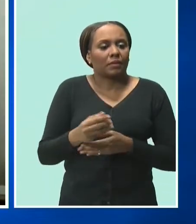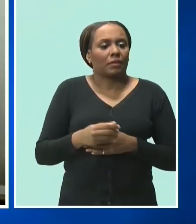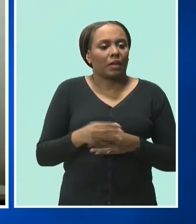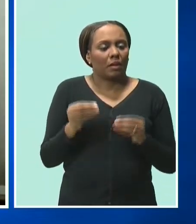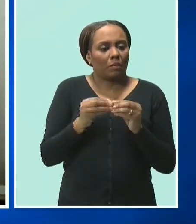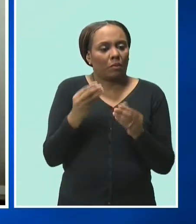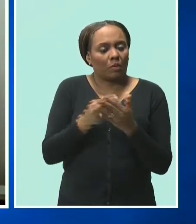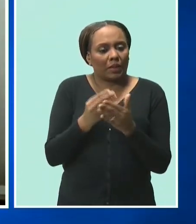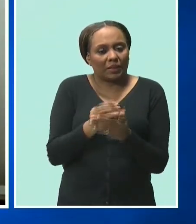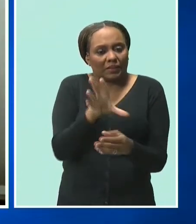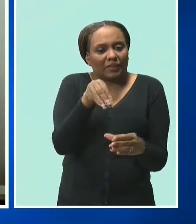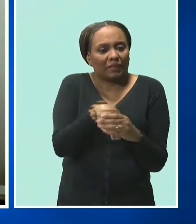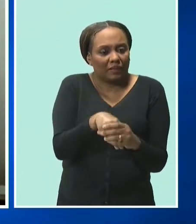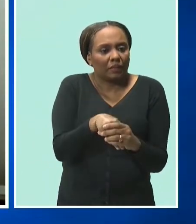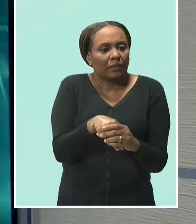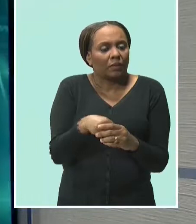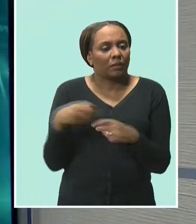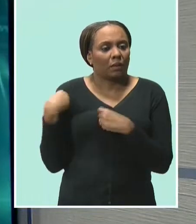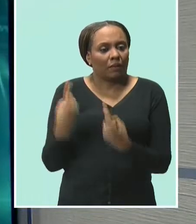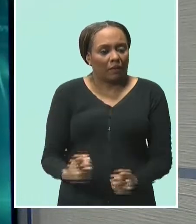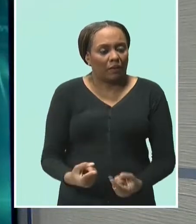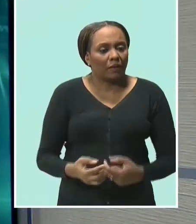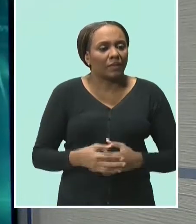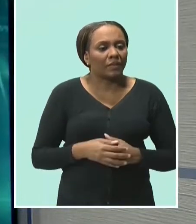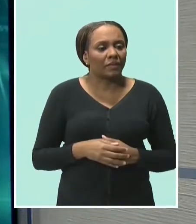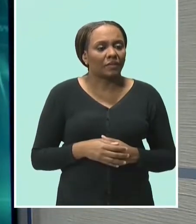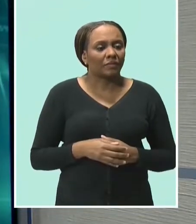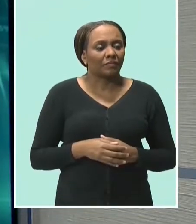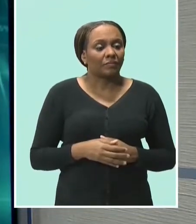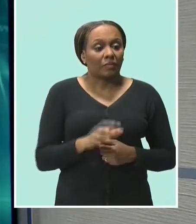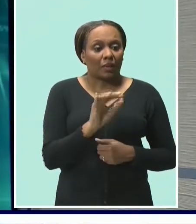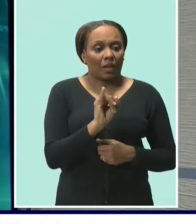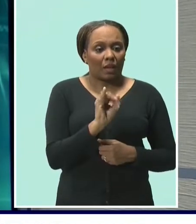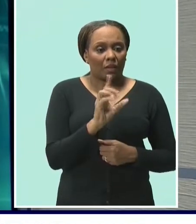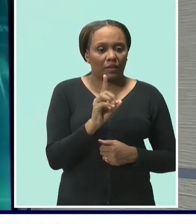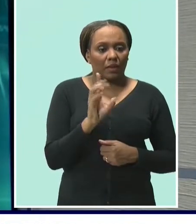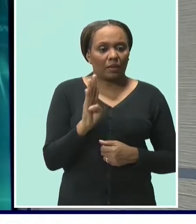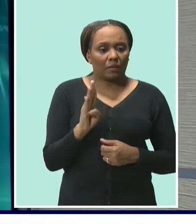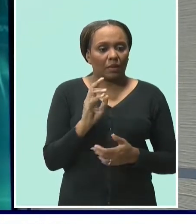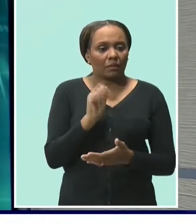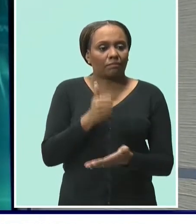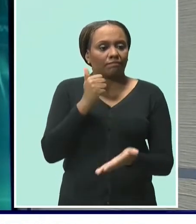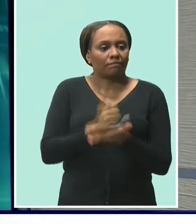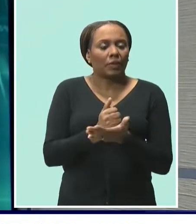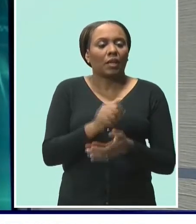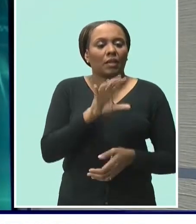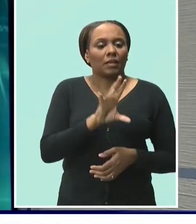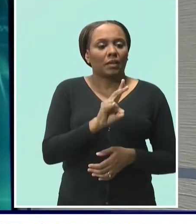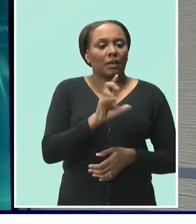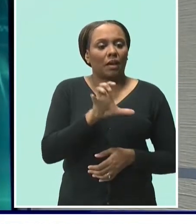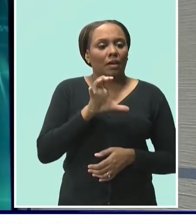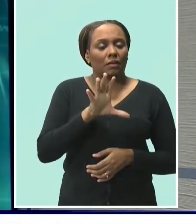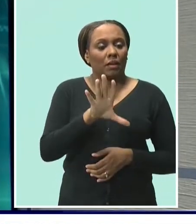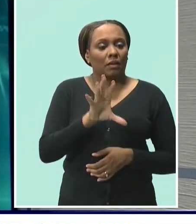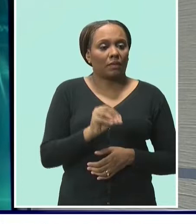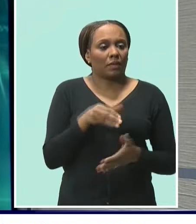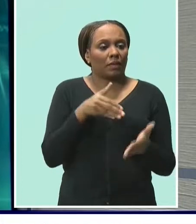money to the funds so far this year. The Inter-American Development Bank, or IDB, has approved